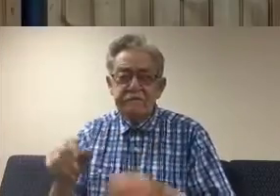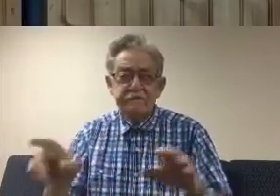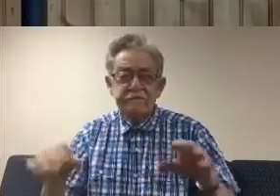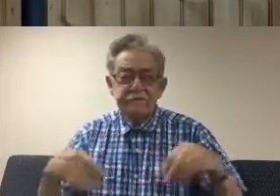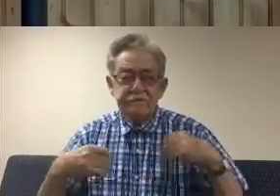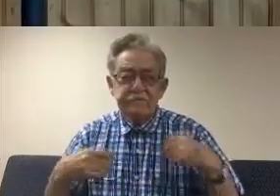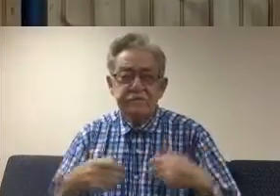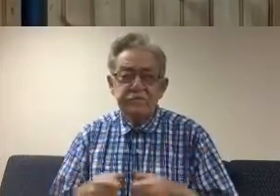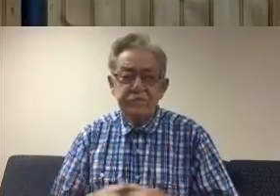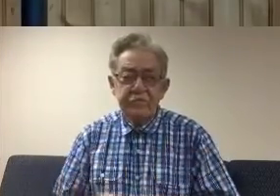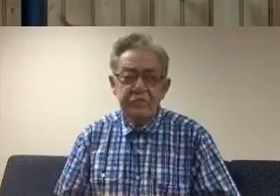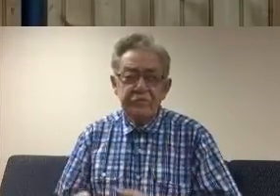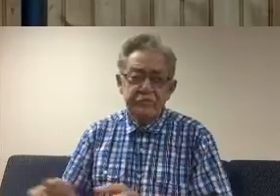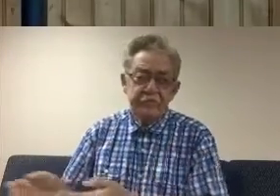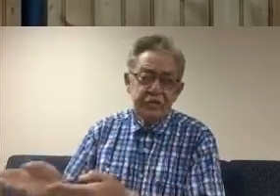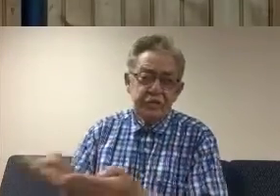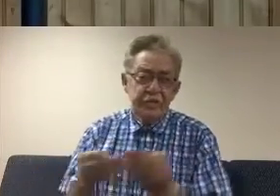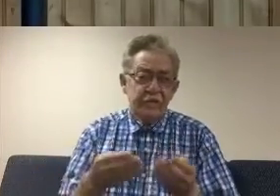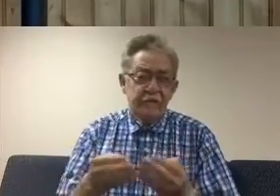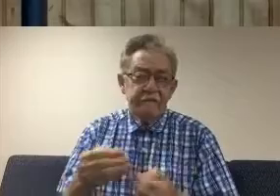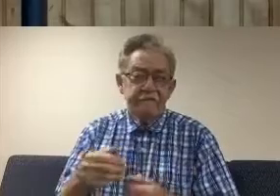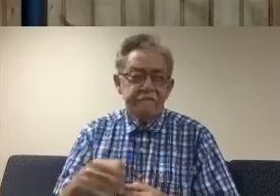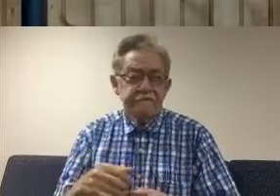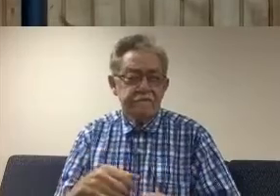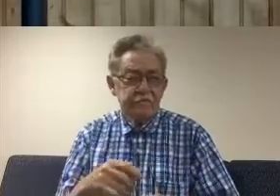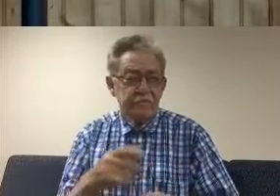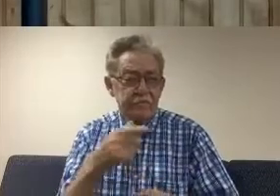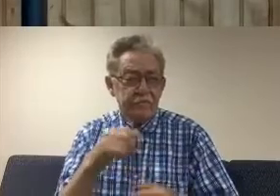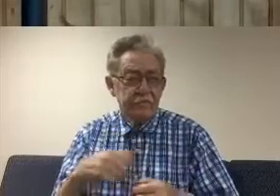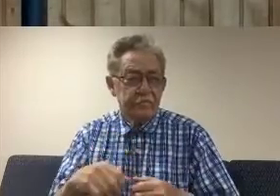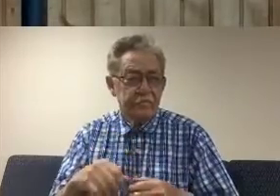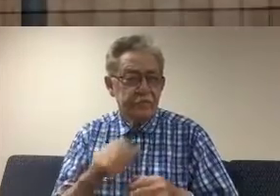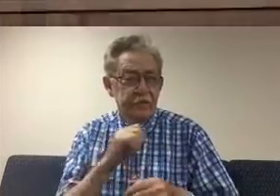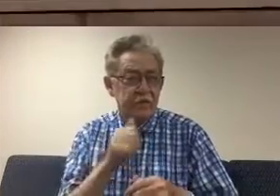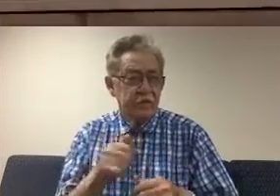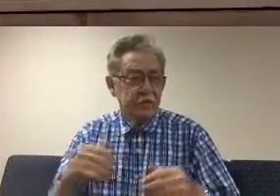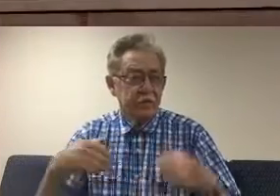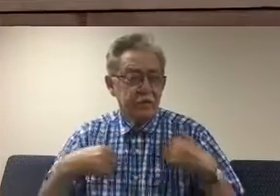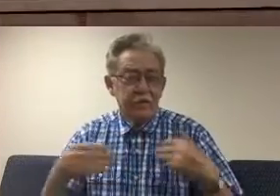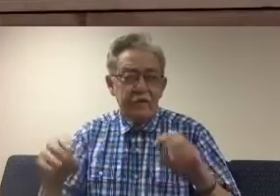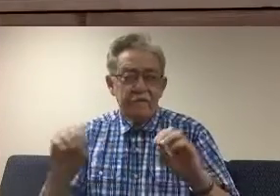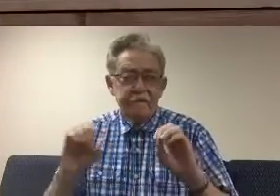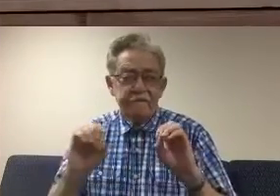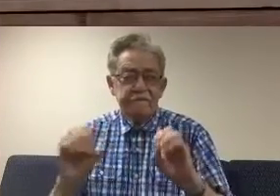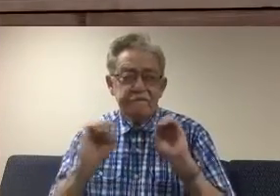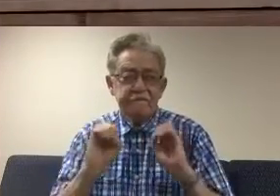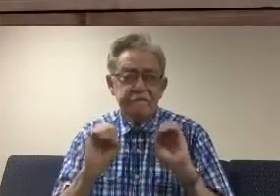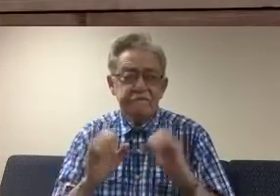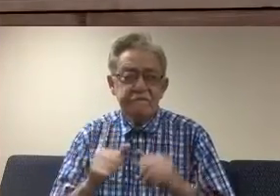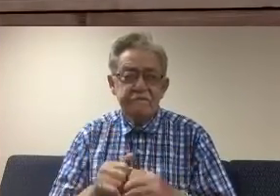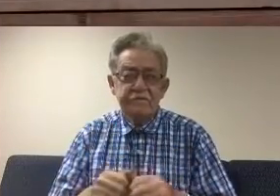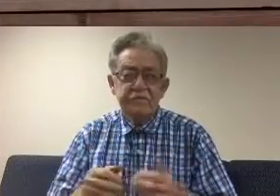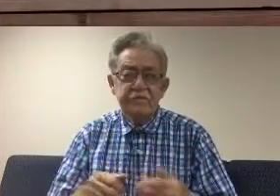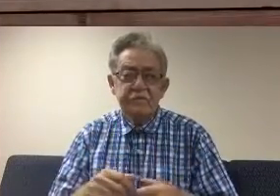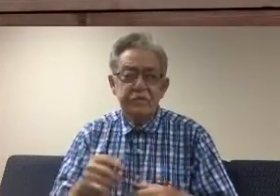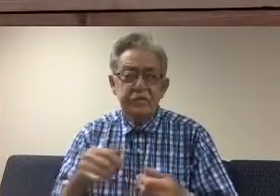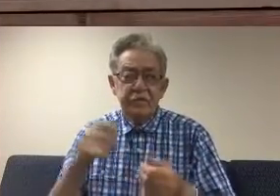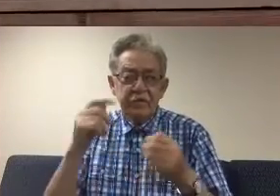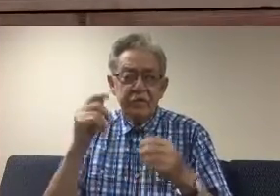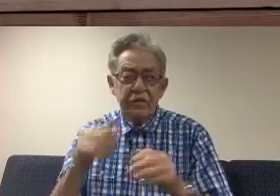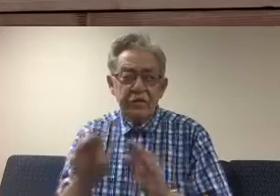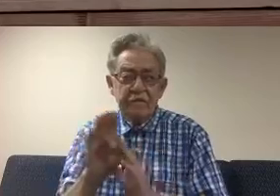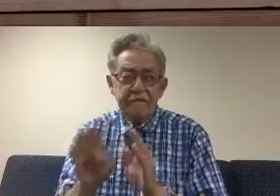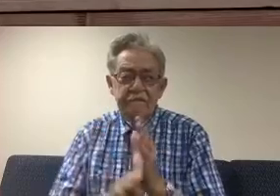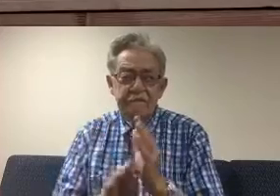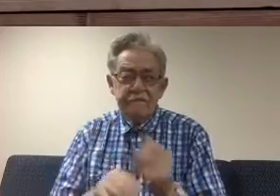these ragtag Galileans without formal education to come up with an appropriate biblical verse